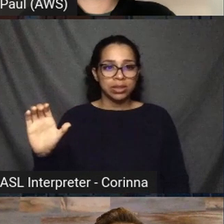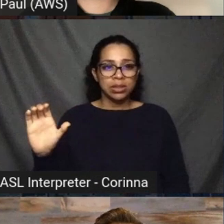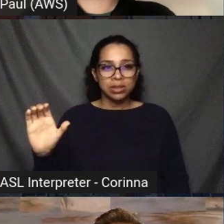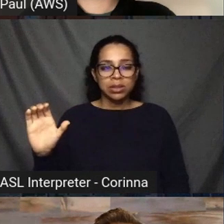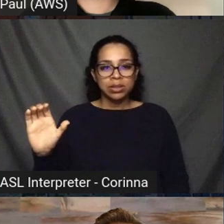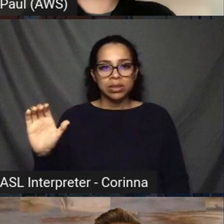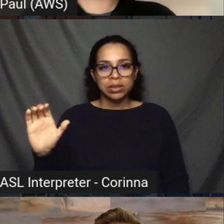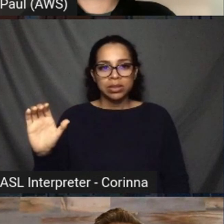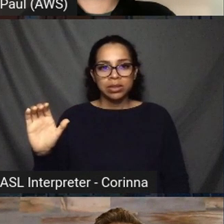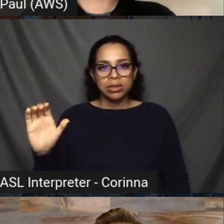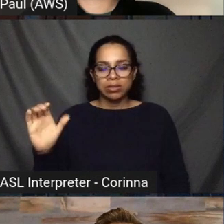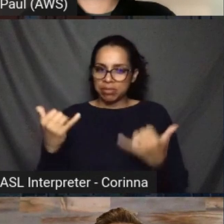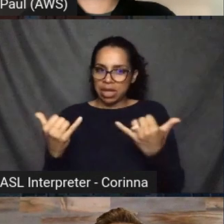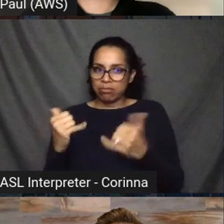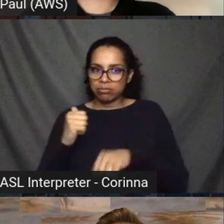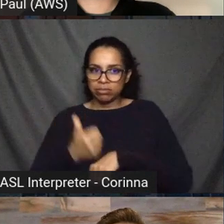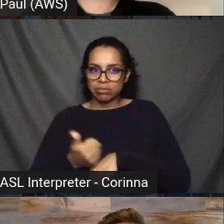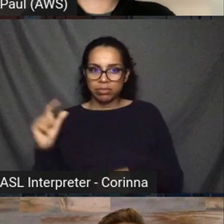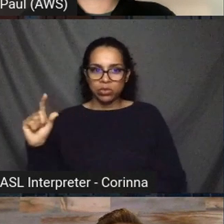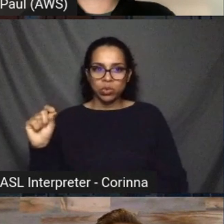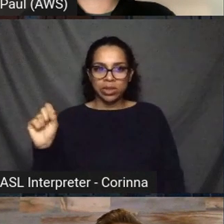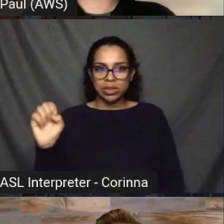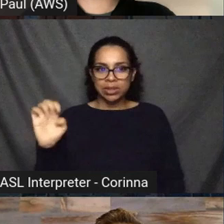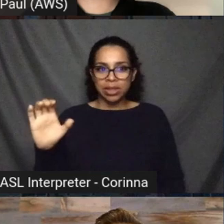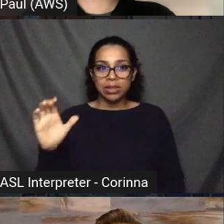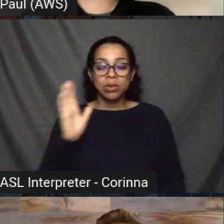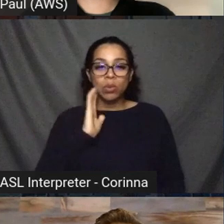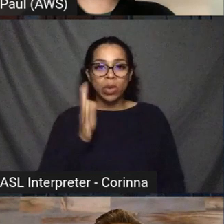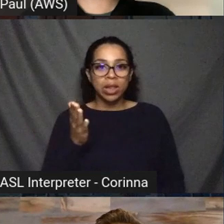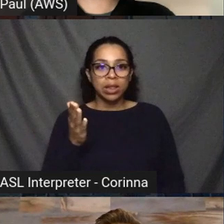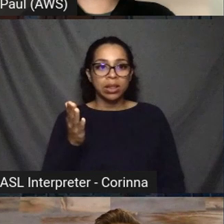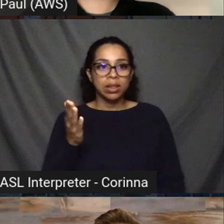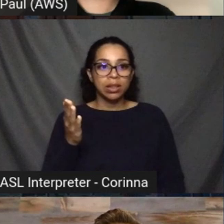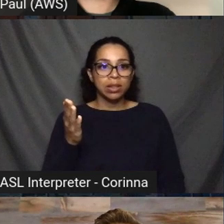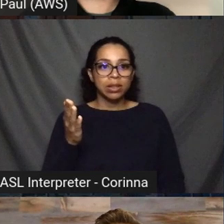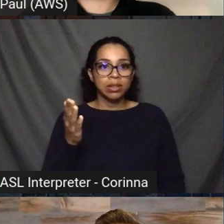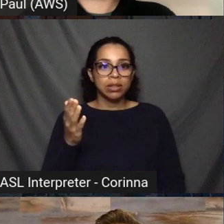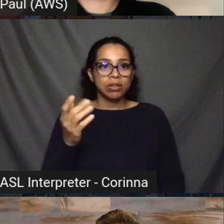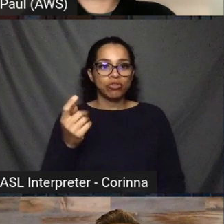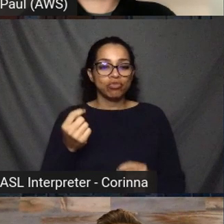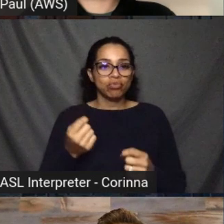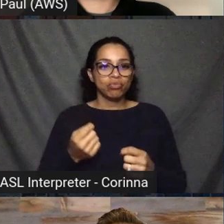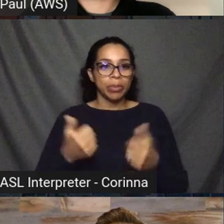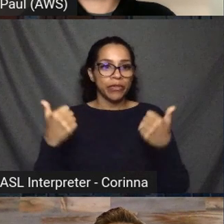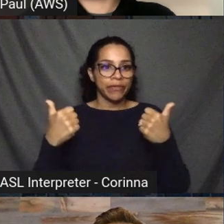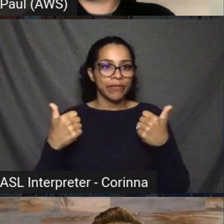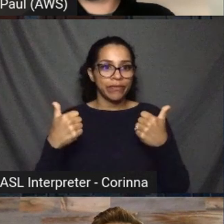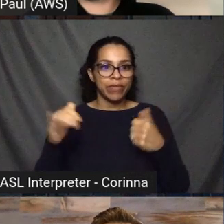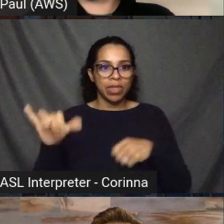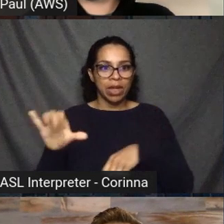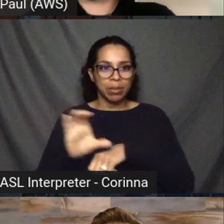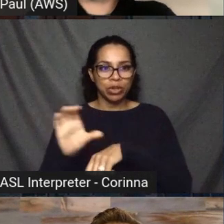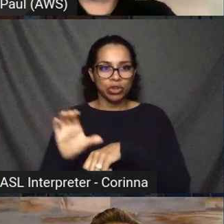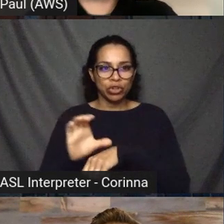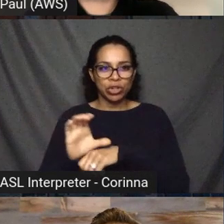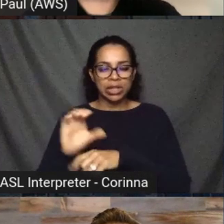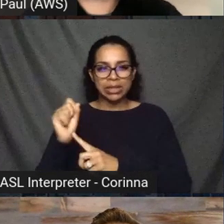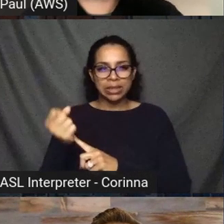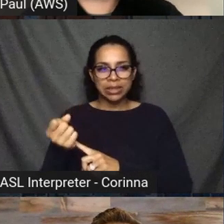right now, it's going to remove that the compute instance, which is M4 for extra